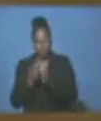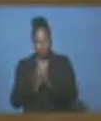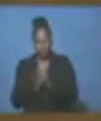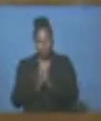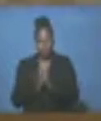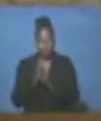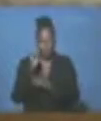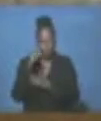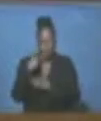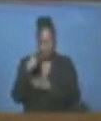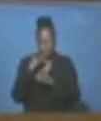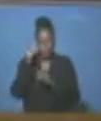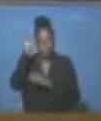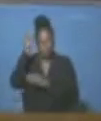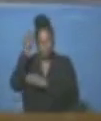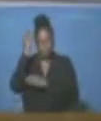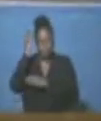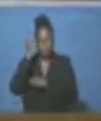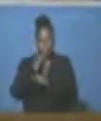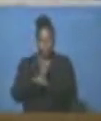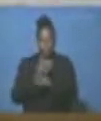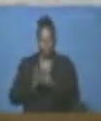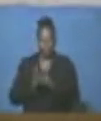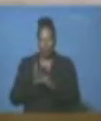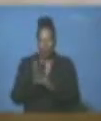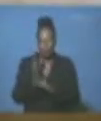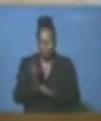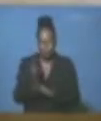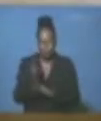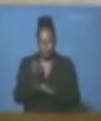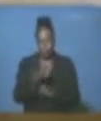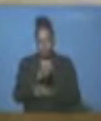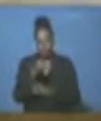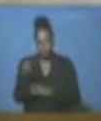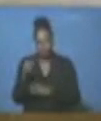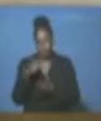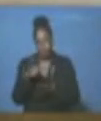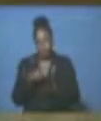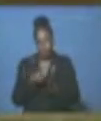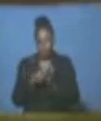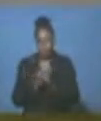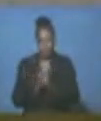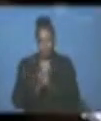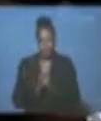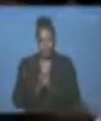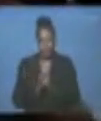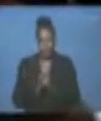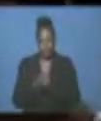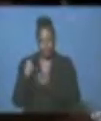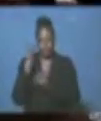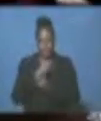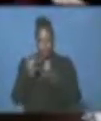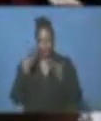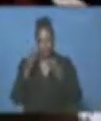DPM confirmed that government will continue to work through diplomatic channels to resolve the matter. We have responded